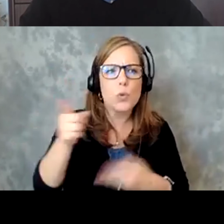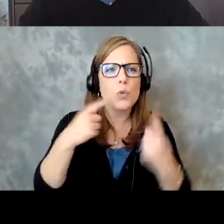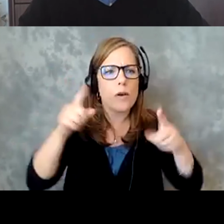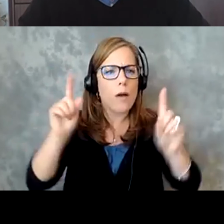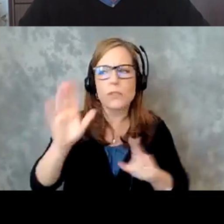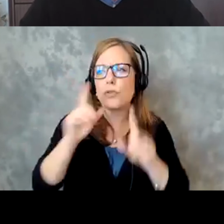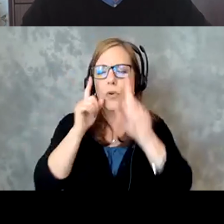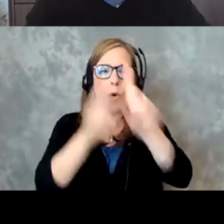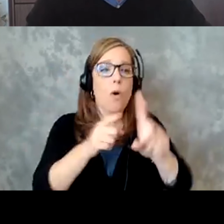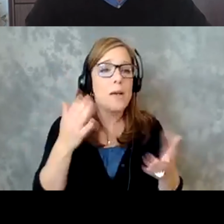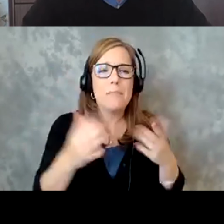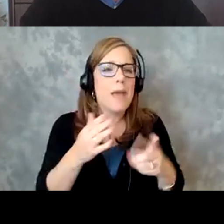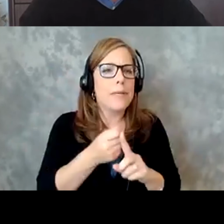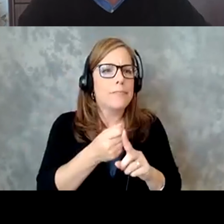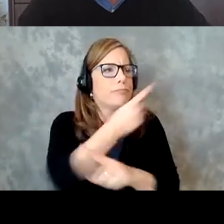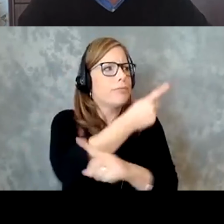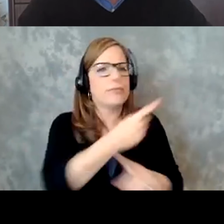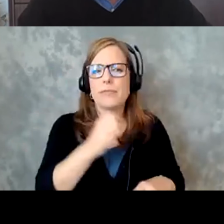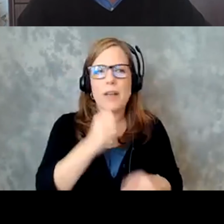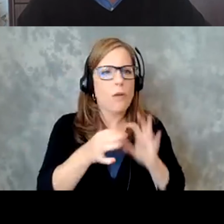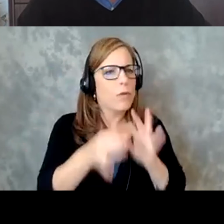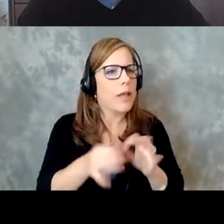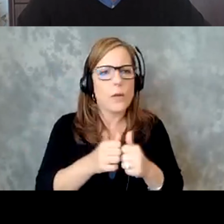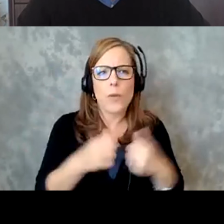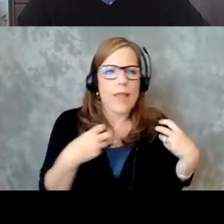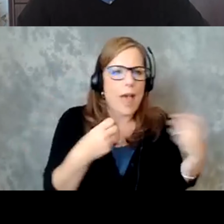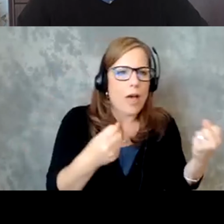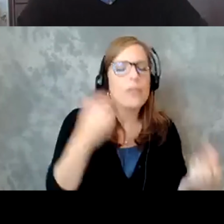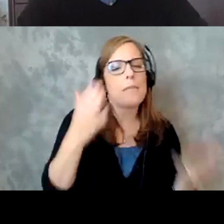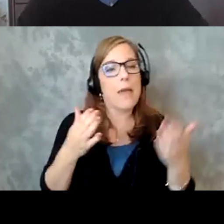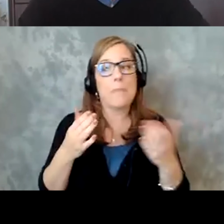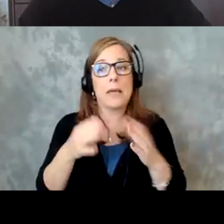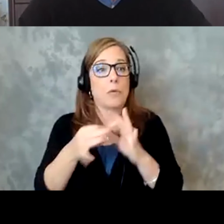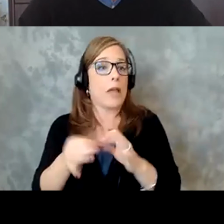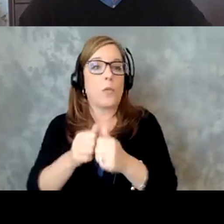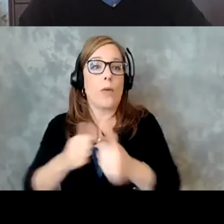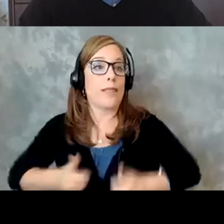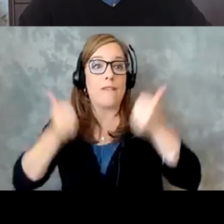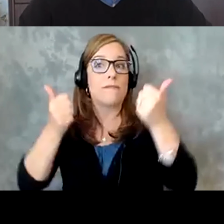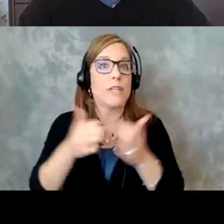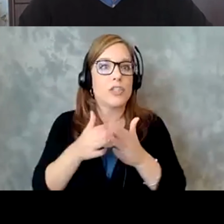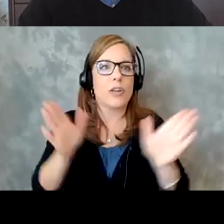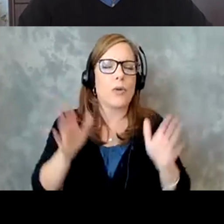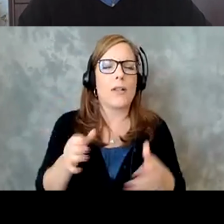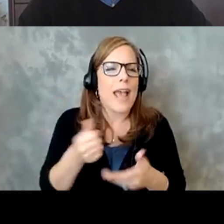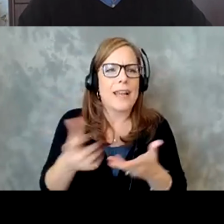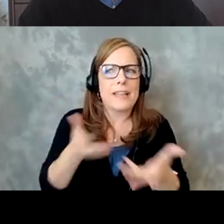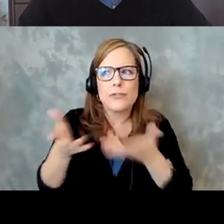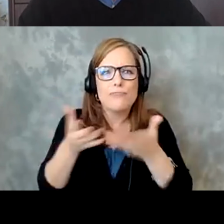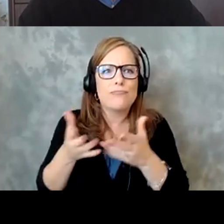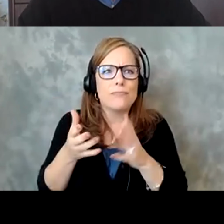they're not health goals, what are their life goals? Anything to keep them engaged. We then work